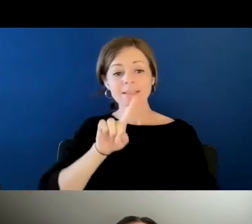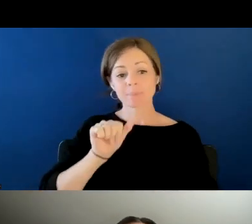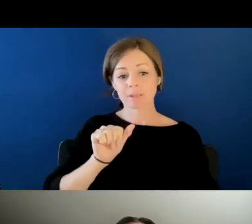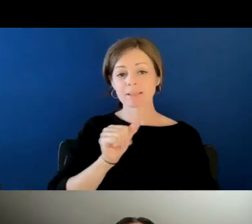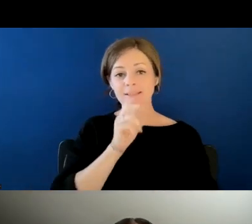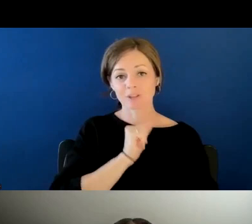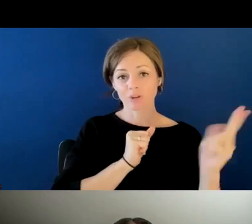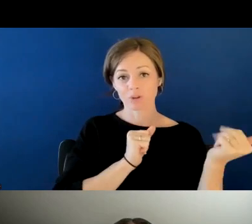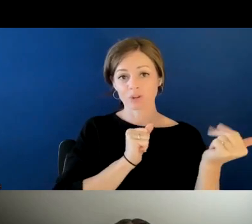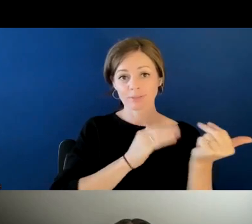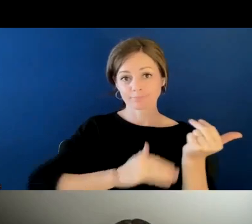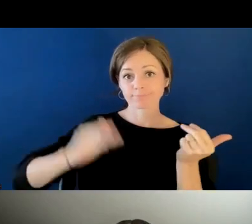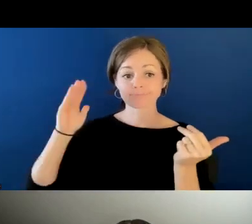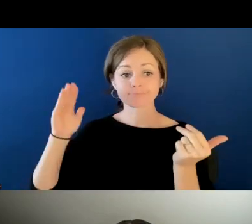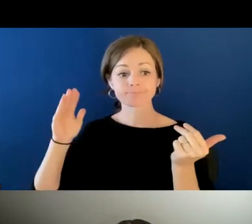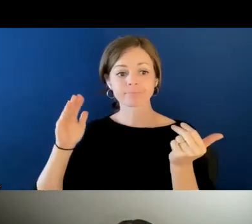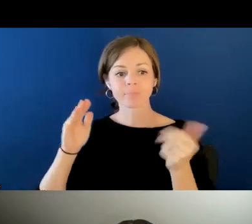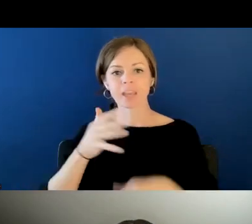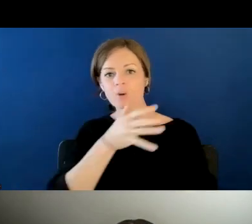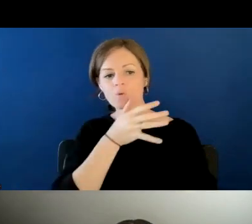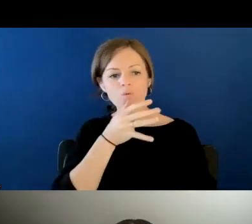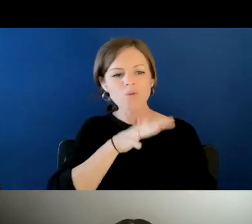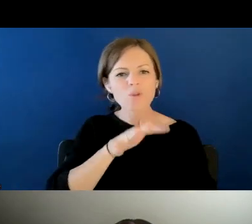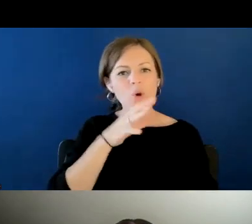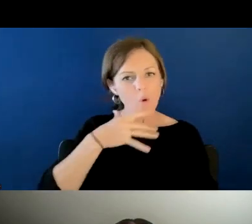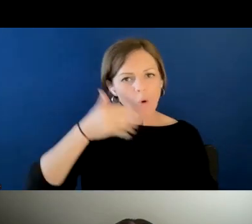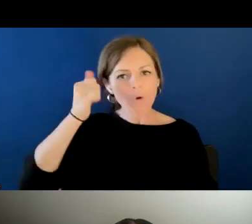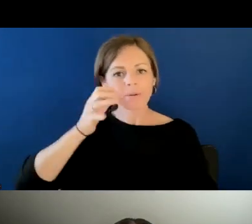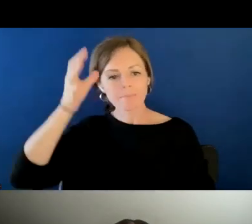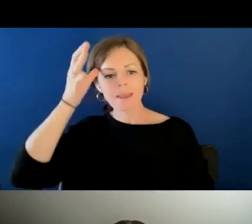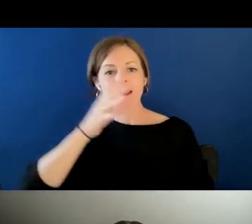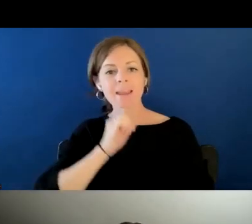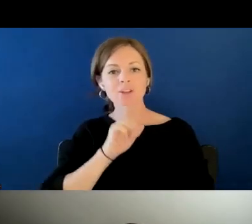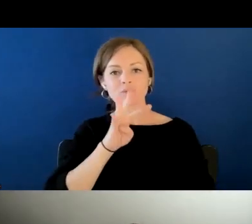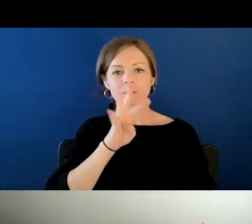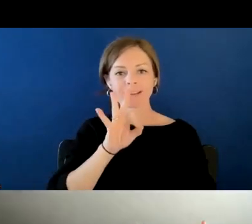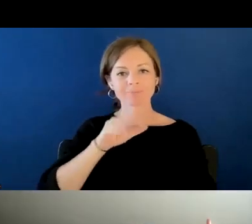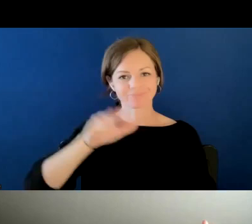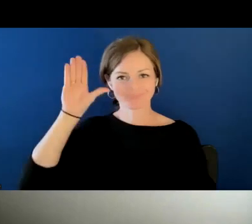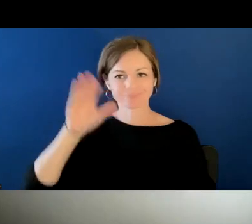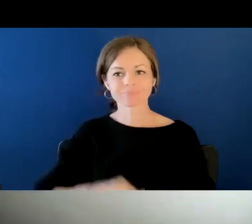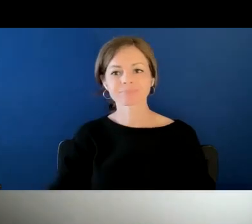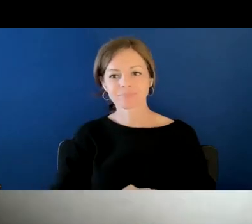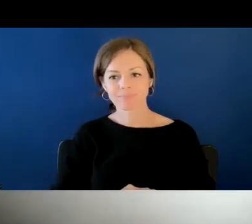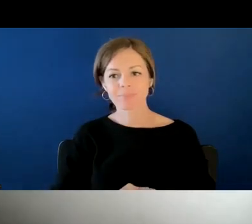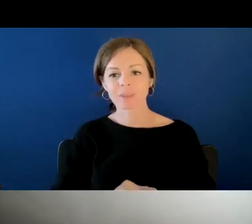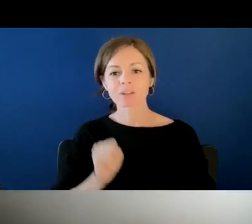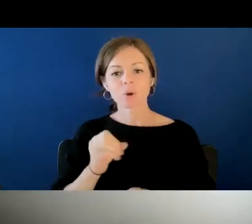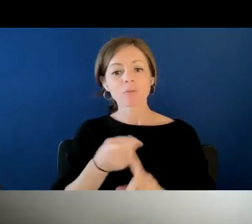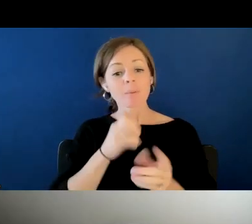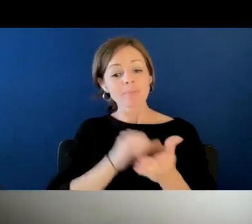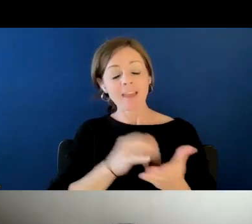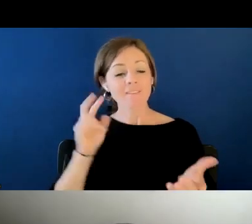up, and rural older men, ages 49 and up. And so from that first